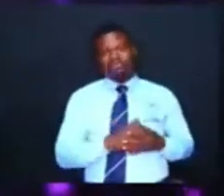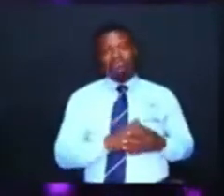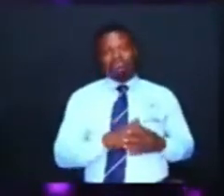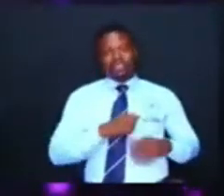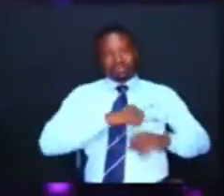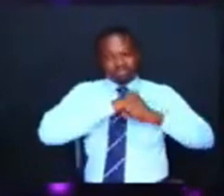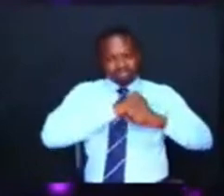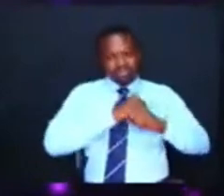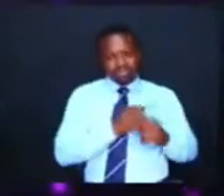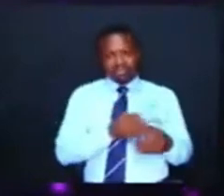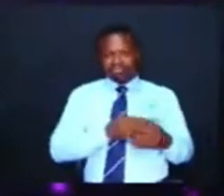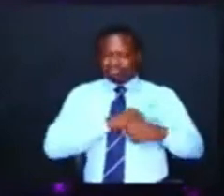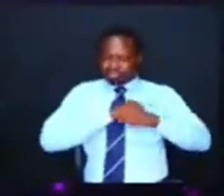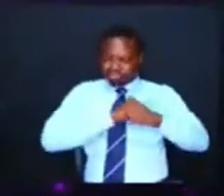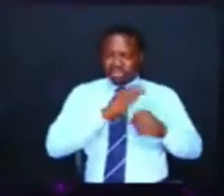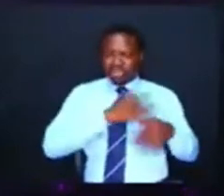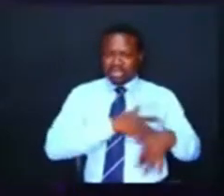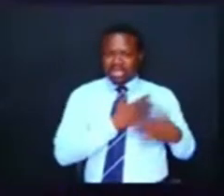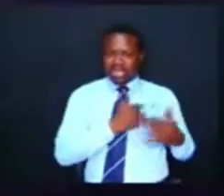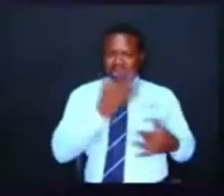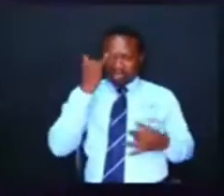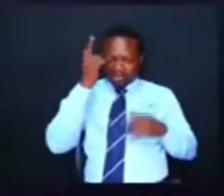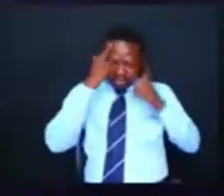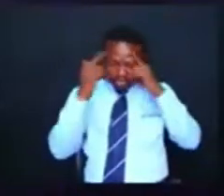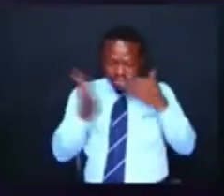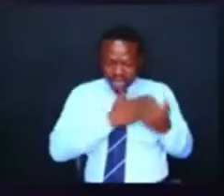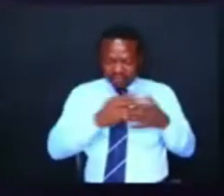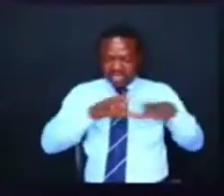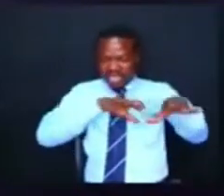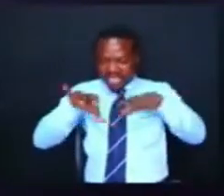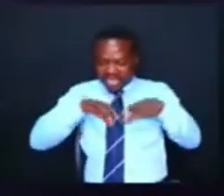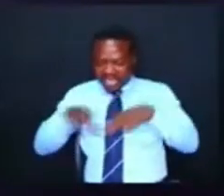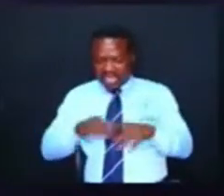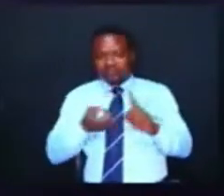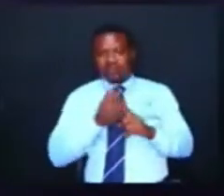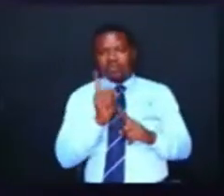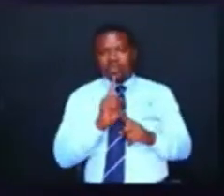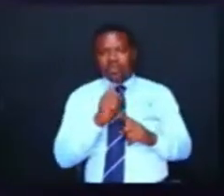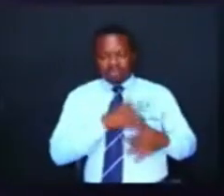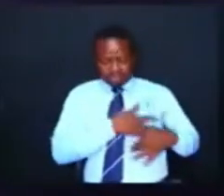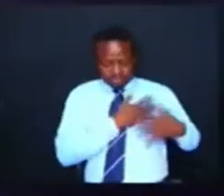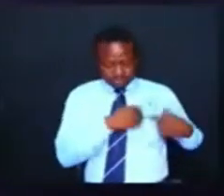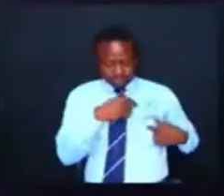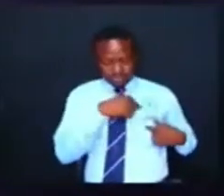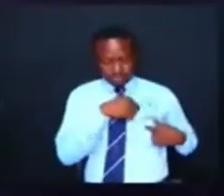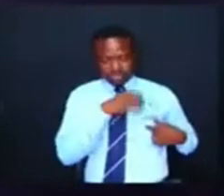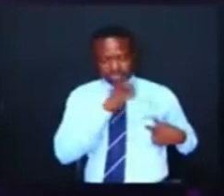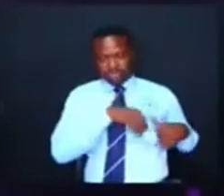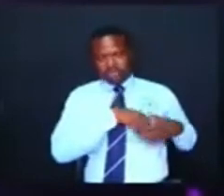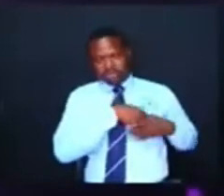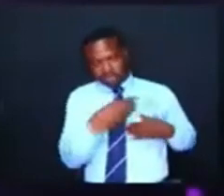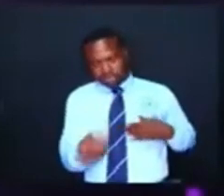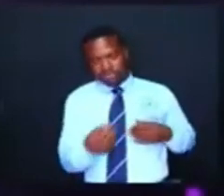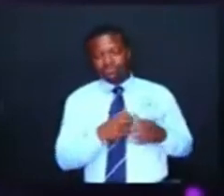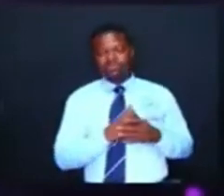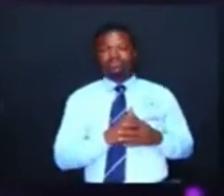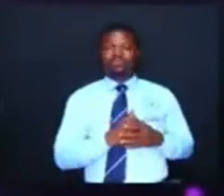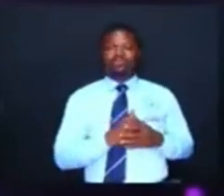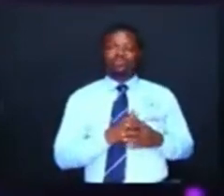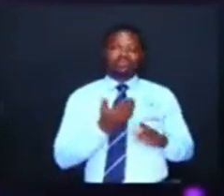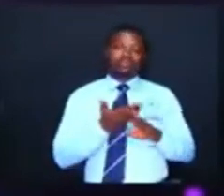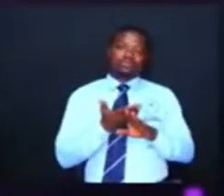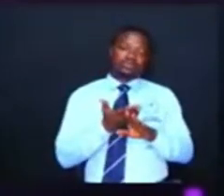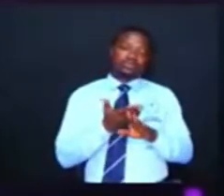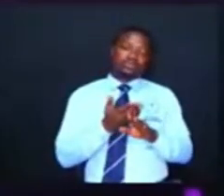it. Bohubai, for everything you do flows from it. Itanze emu ena wadi ye nyina efriba. We have already said